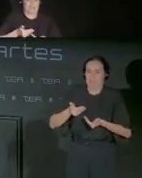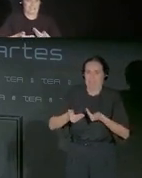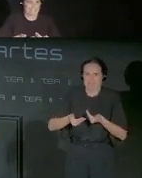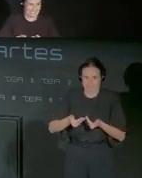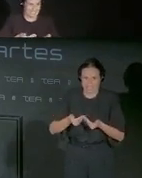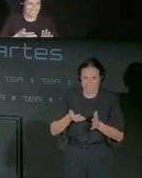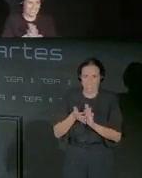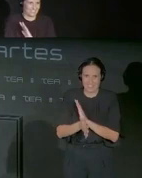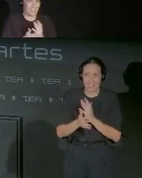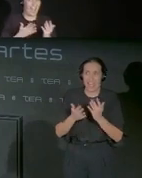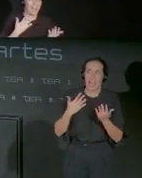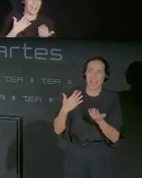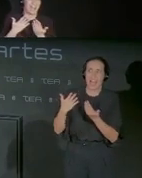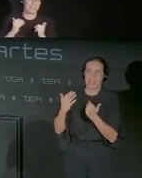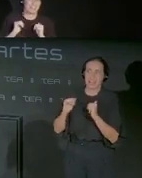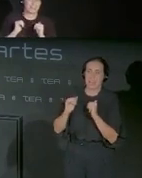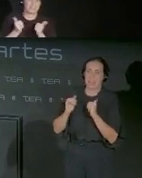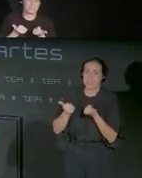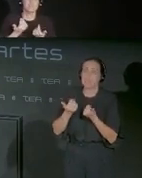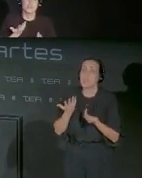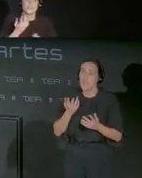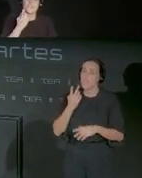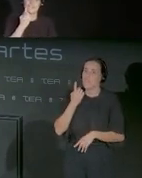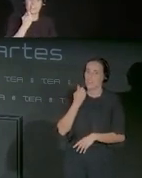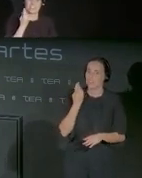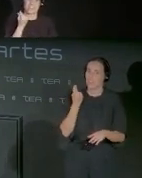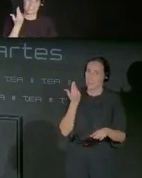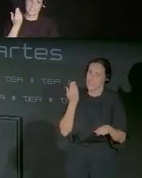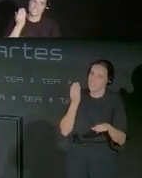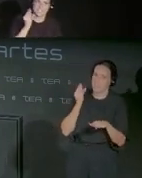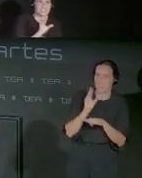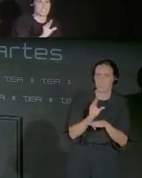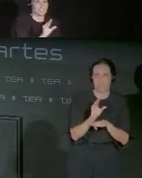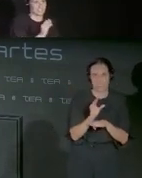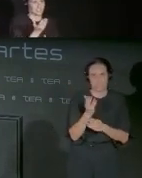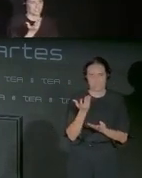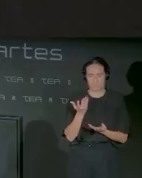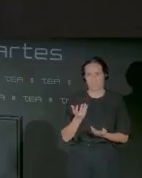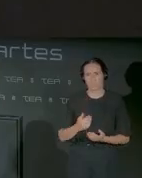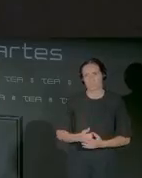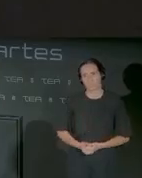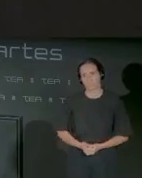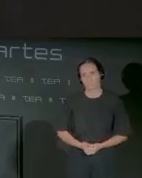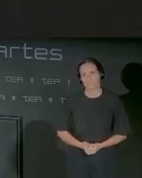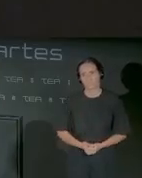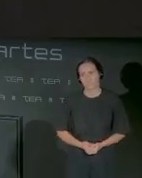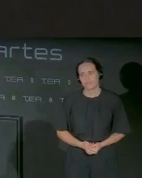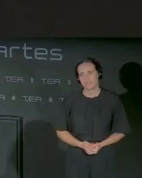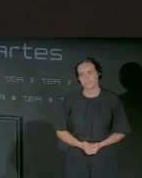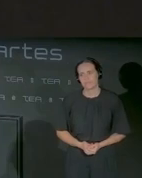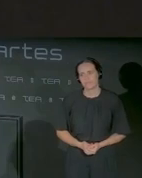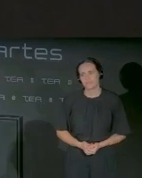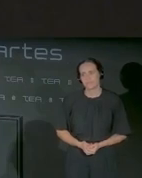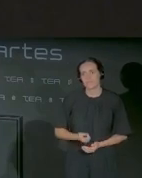time. Let's first look at ourselves and put in more money, because if we need to believe in our people first and